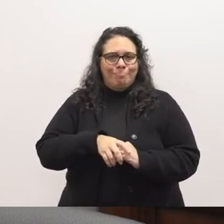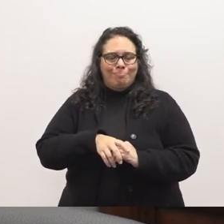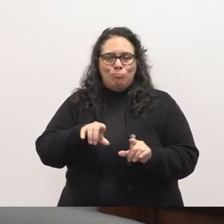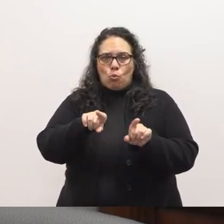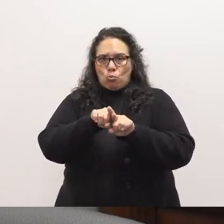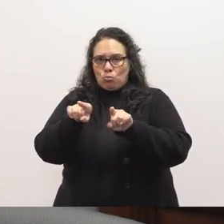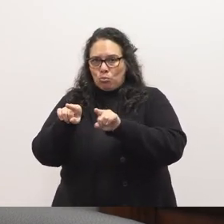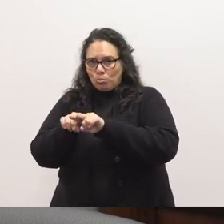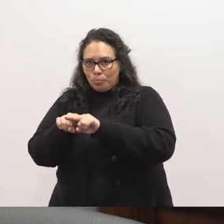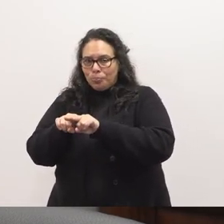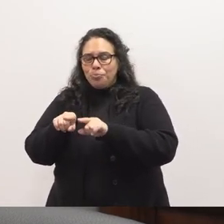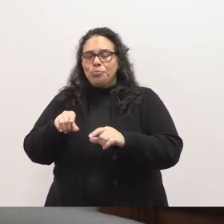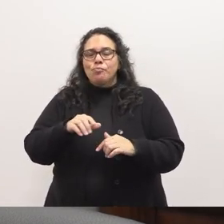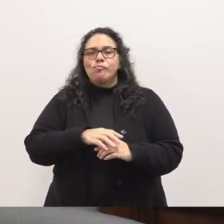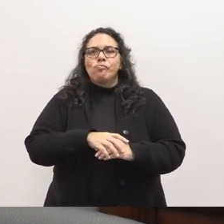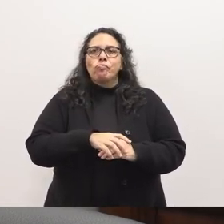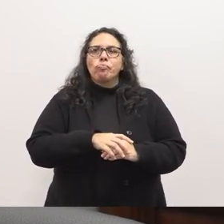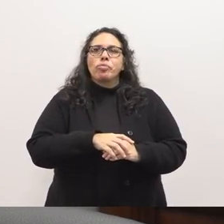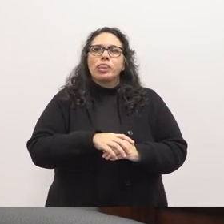Additionally,